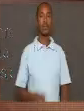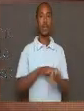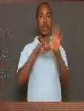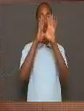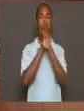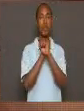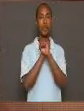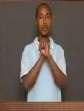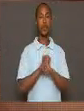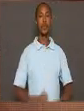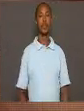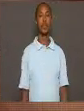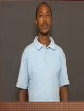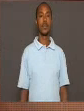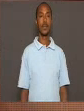Time's up.